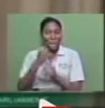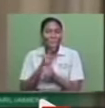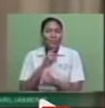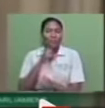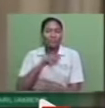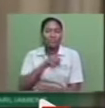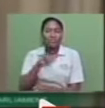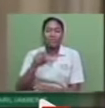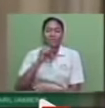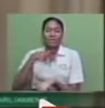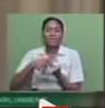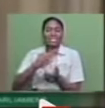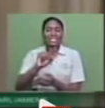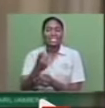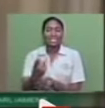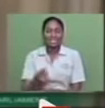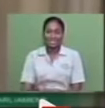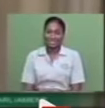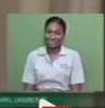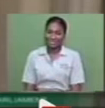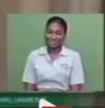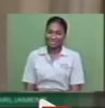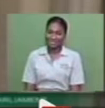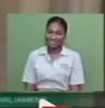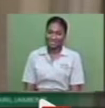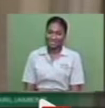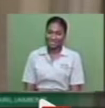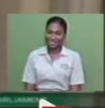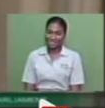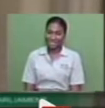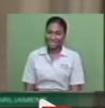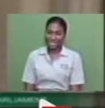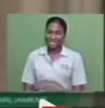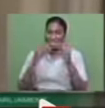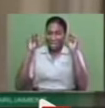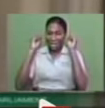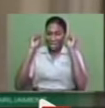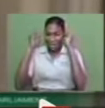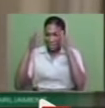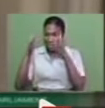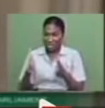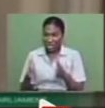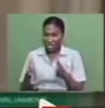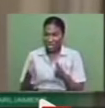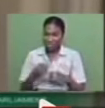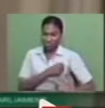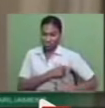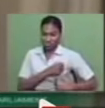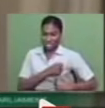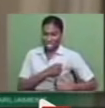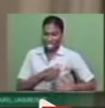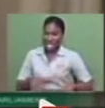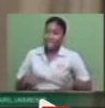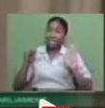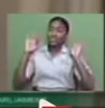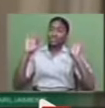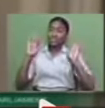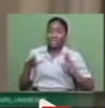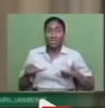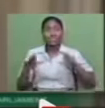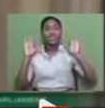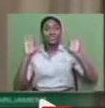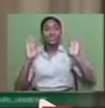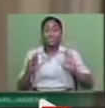other colleagues? The minister recusing himself 57 times when family business was being discussed in the Parliament? Did the minister